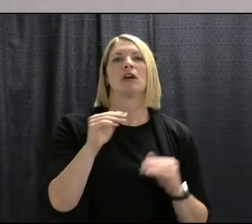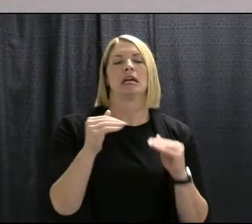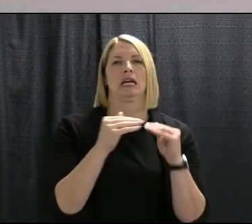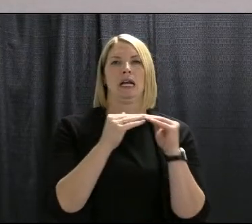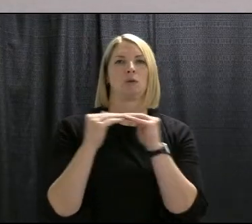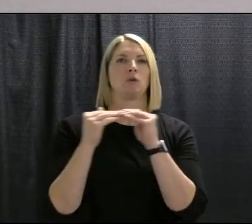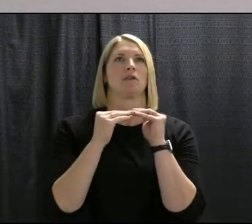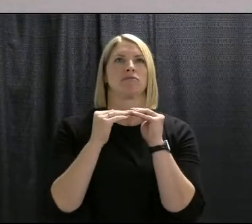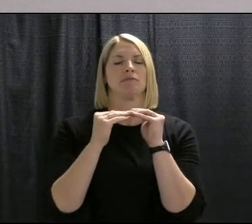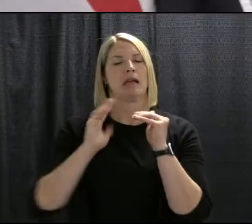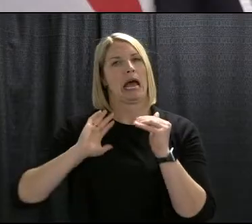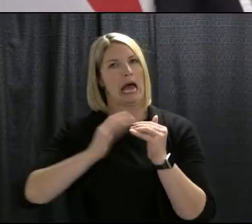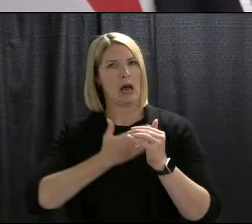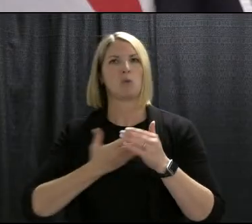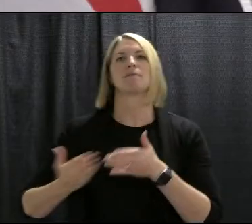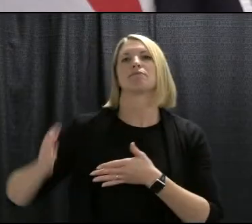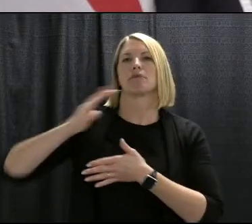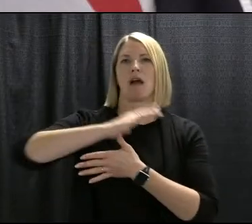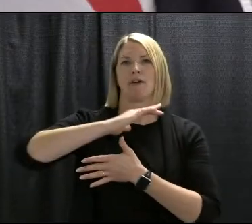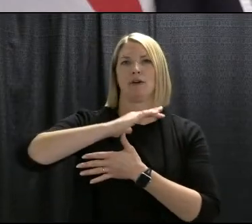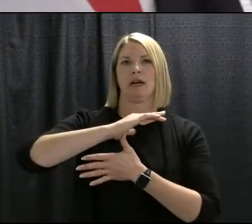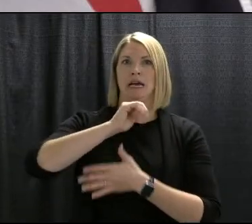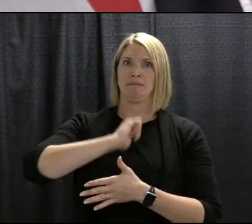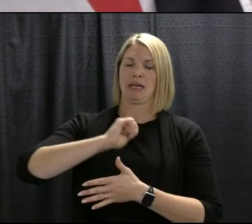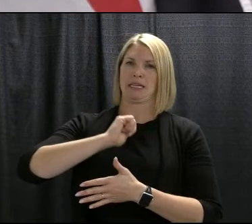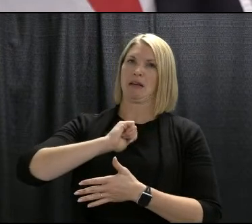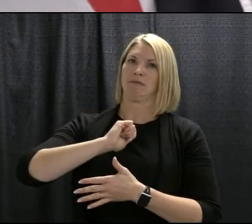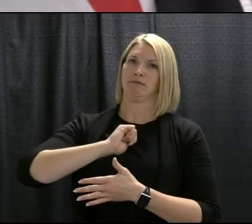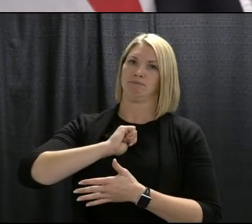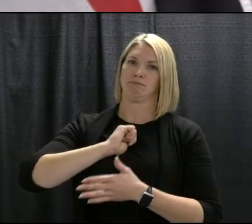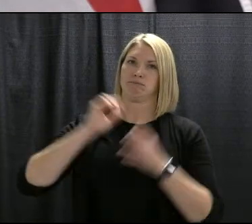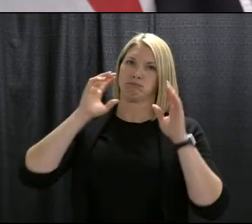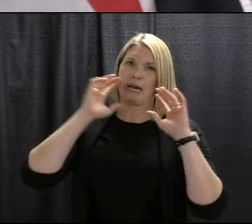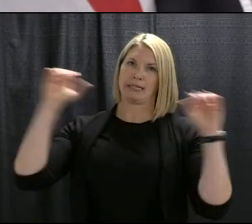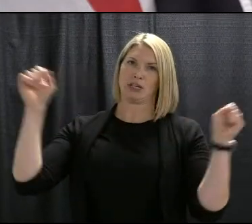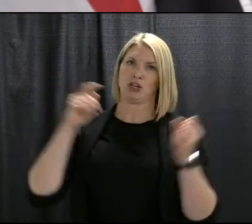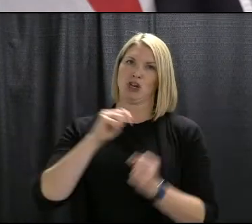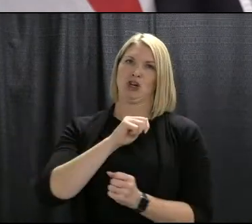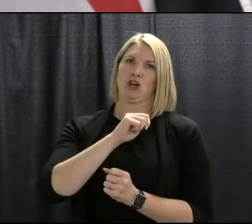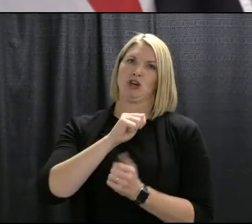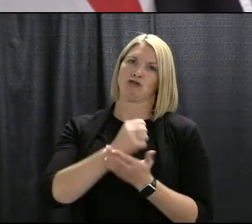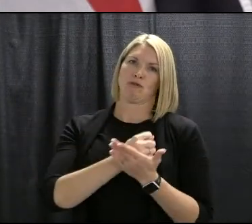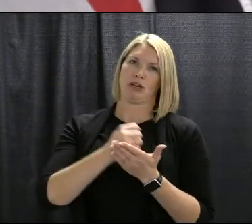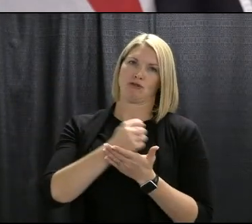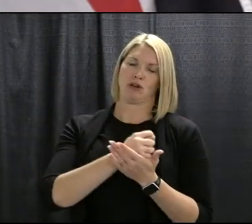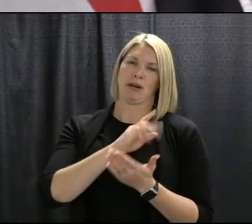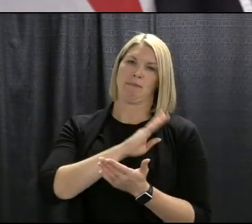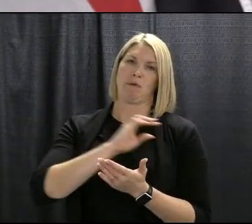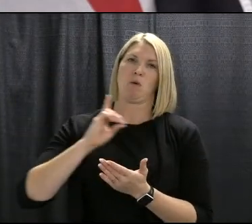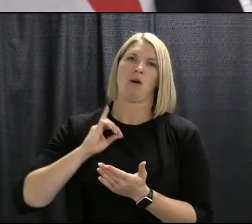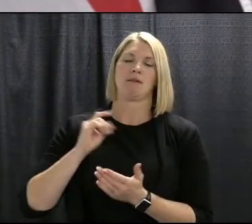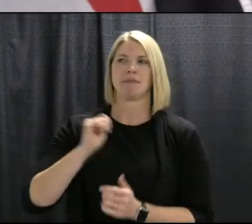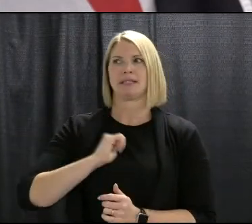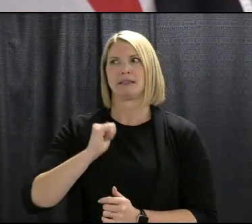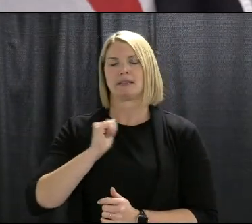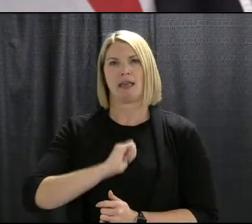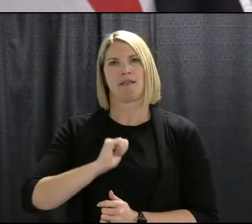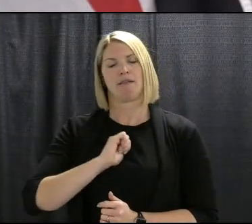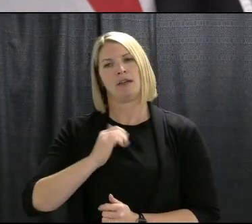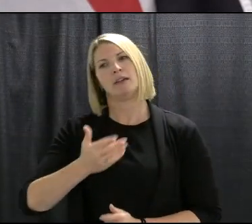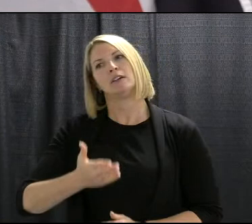government, and as President of Treasury Board, I'm very pleased to join my colleagues today as